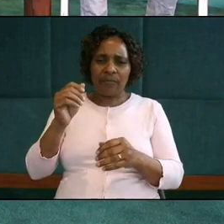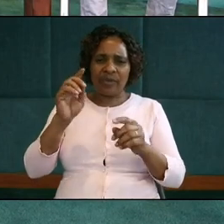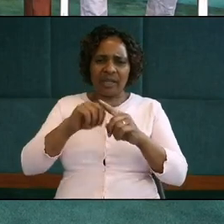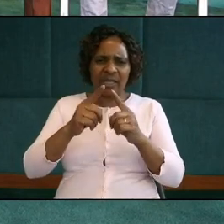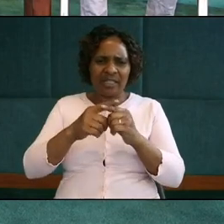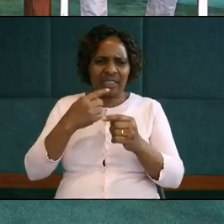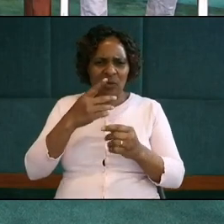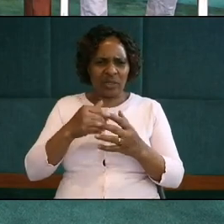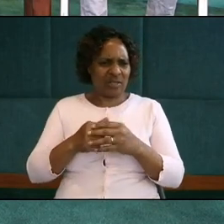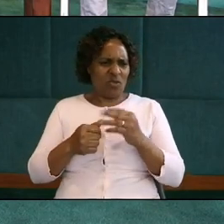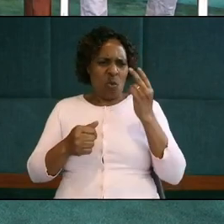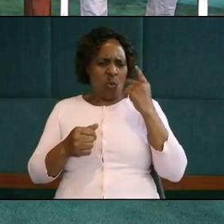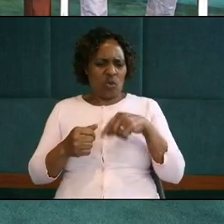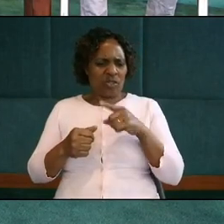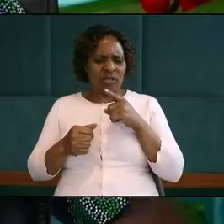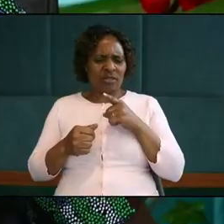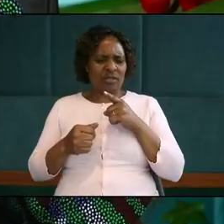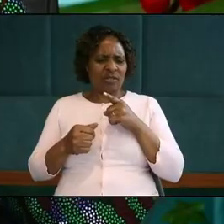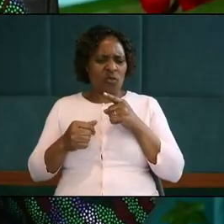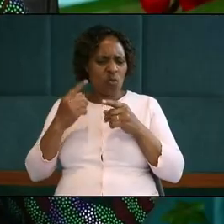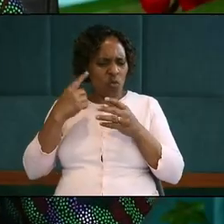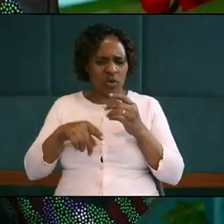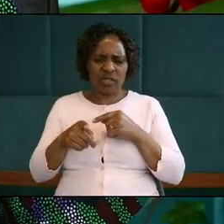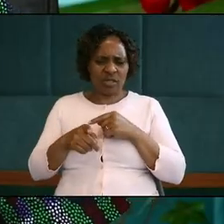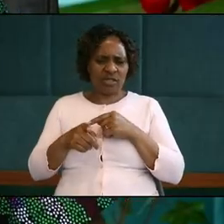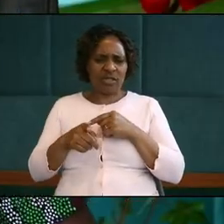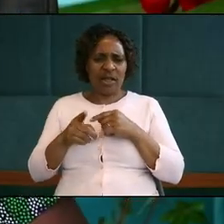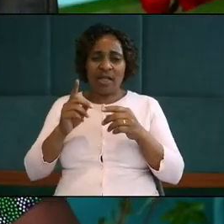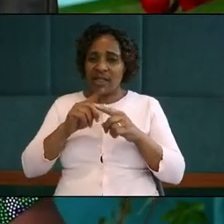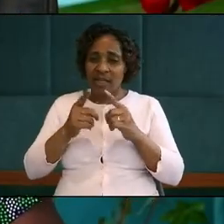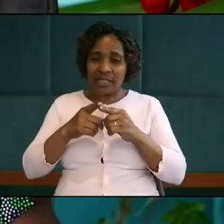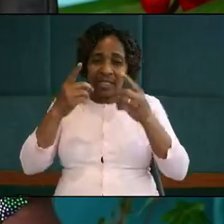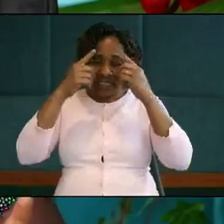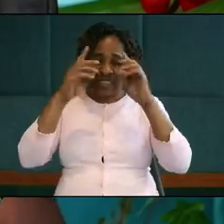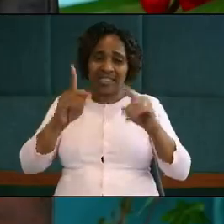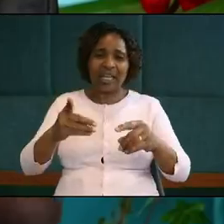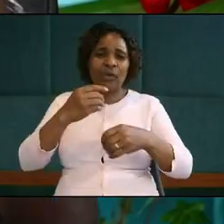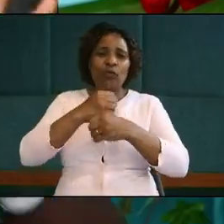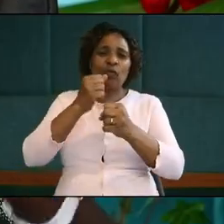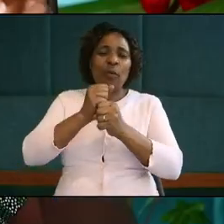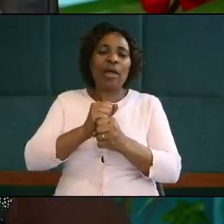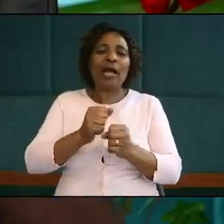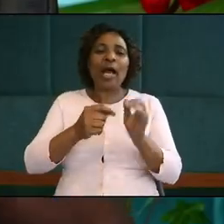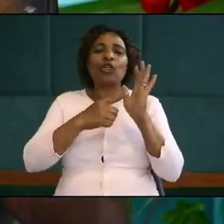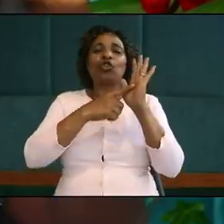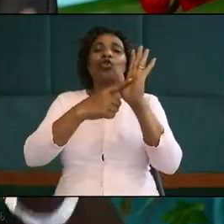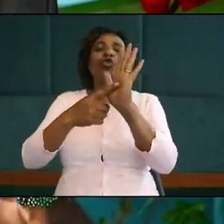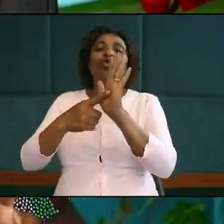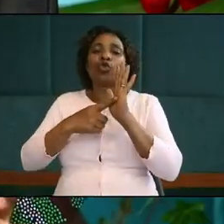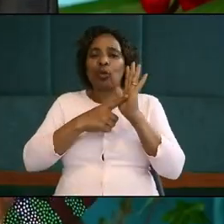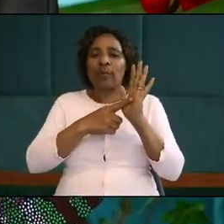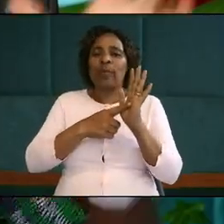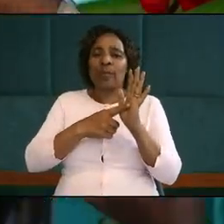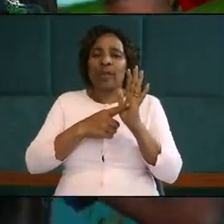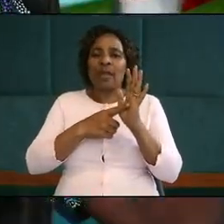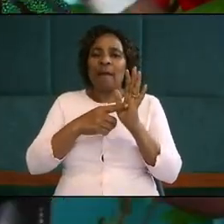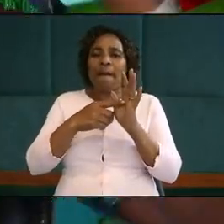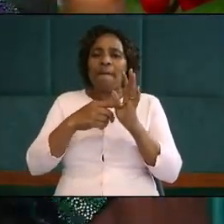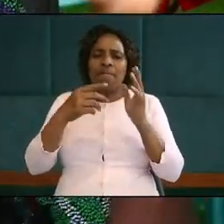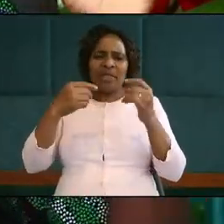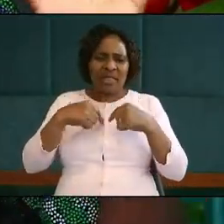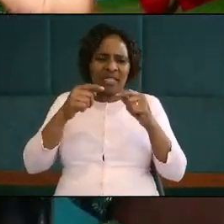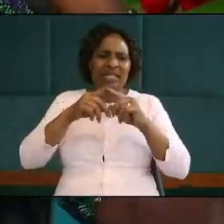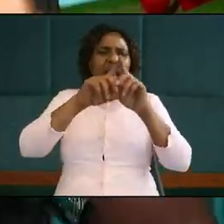like, hey, what's this? Yeah. But like, what's this? Yeah. So then they decide to make it a show. So like a freak show. Yeah. Like, he's